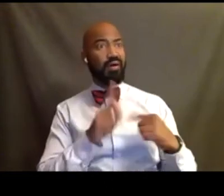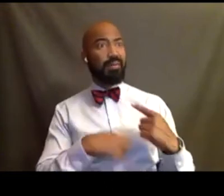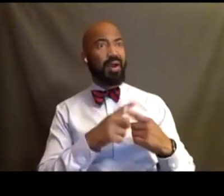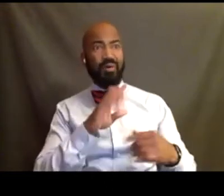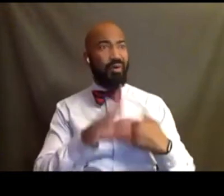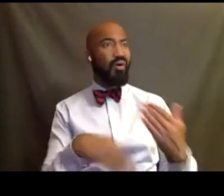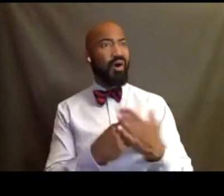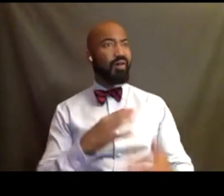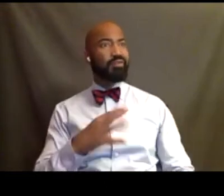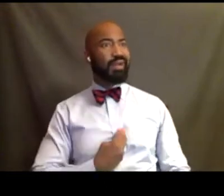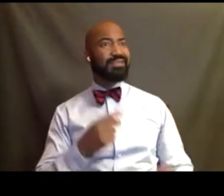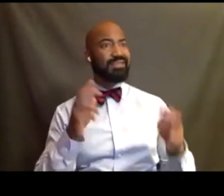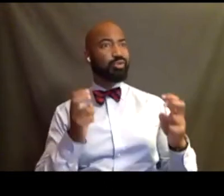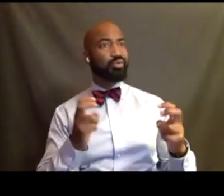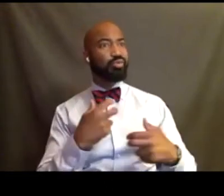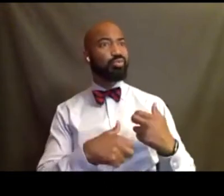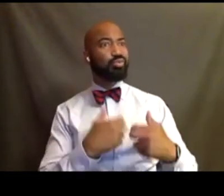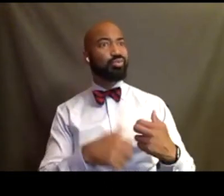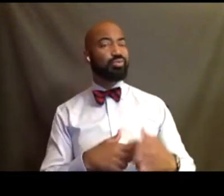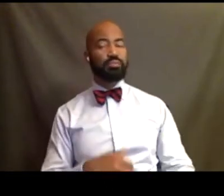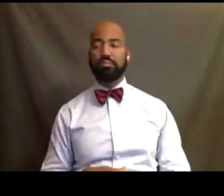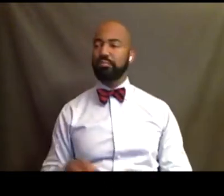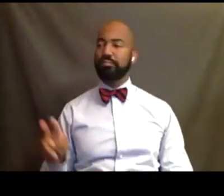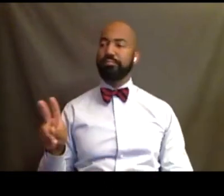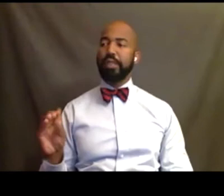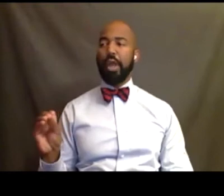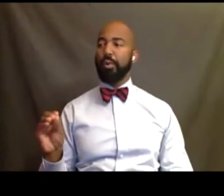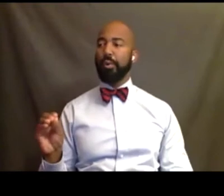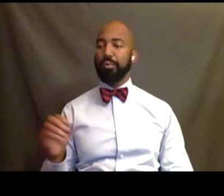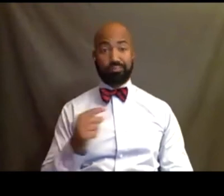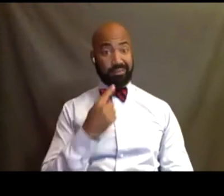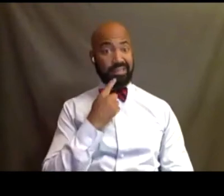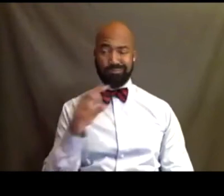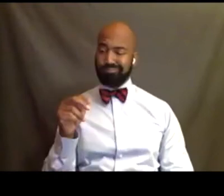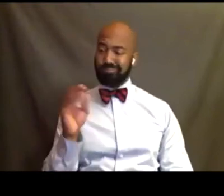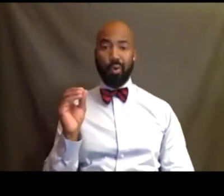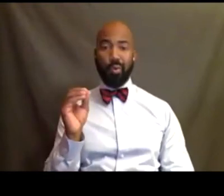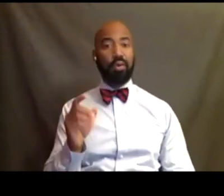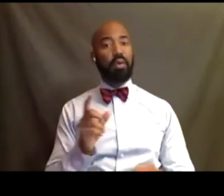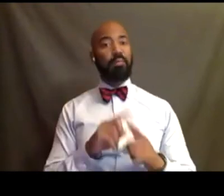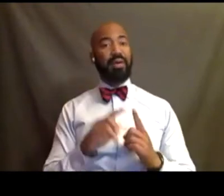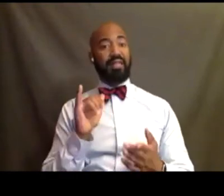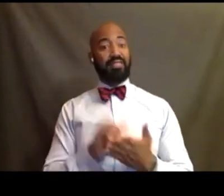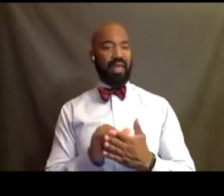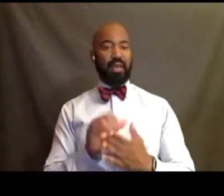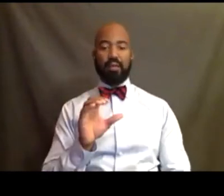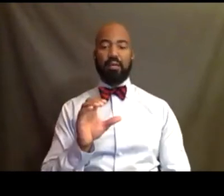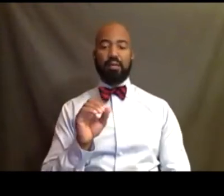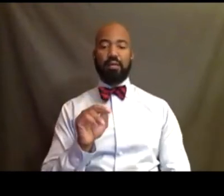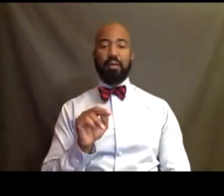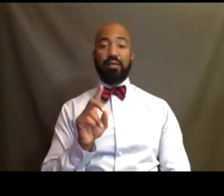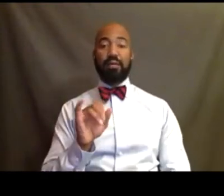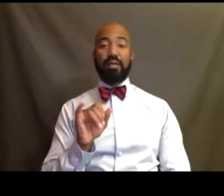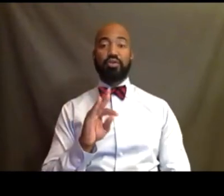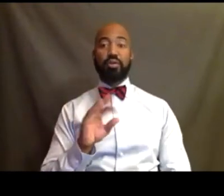not, because no. But I think that conditional privilege really played a part in that. And I love that this